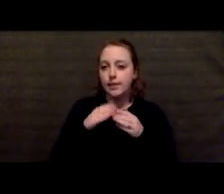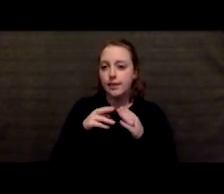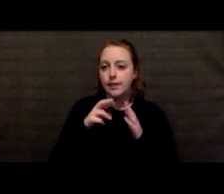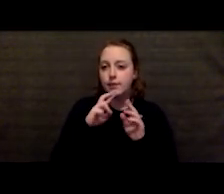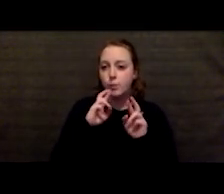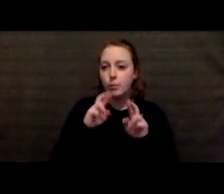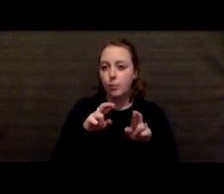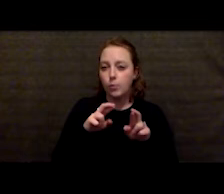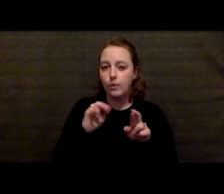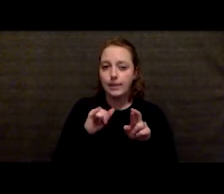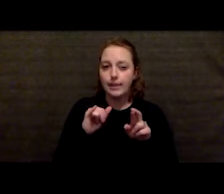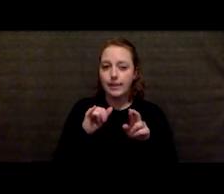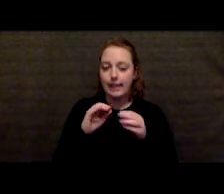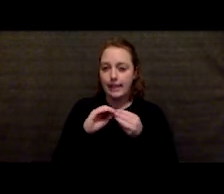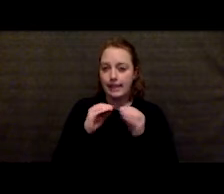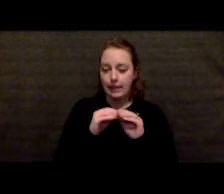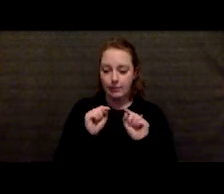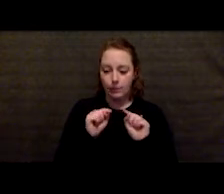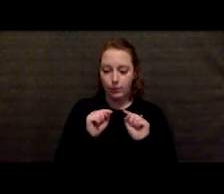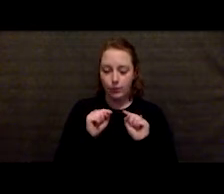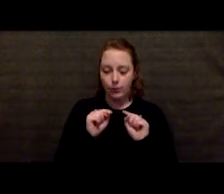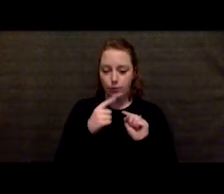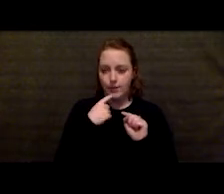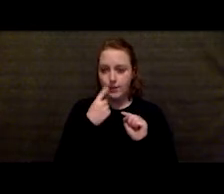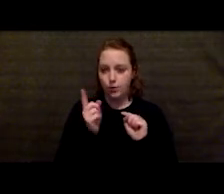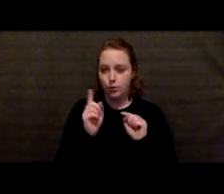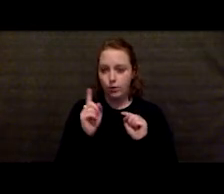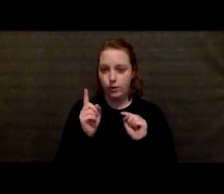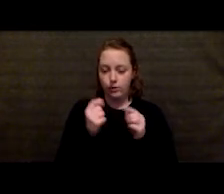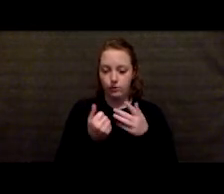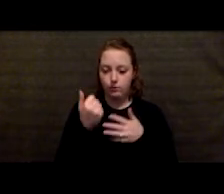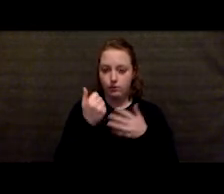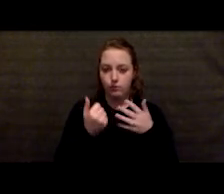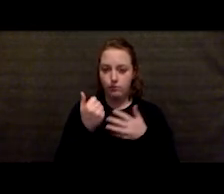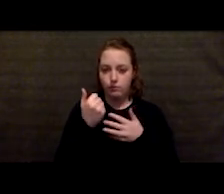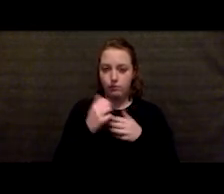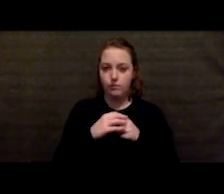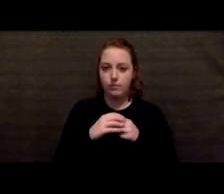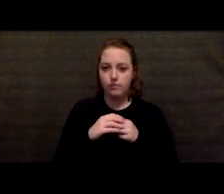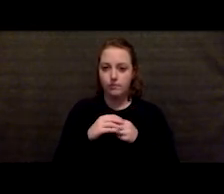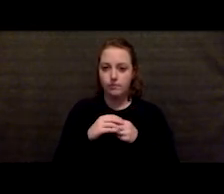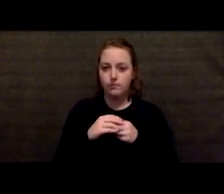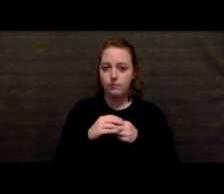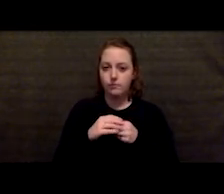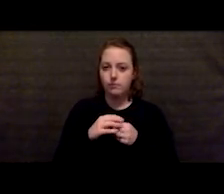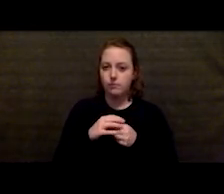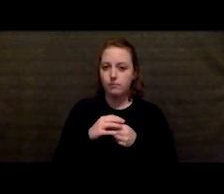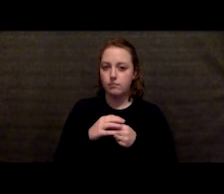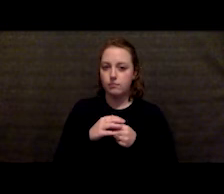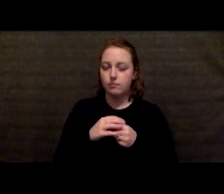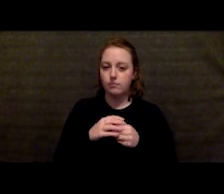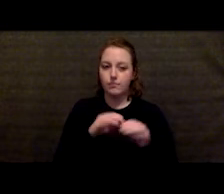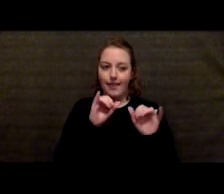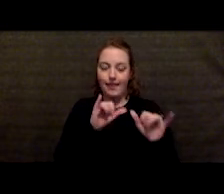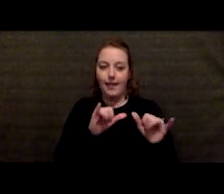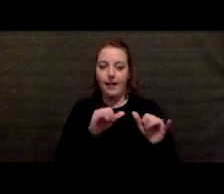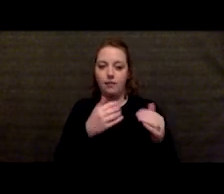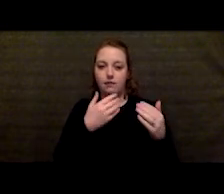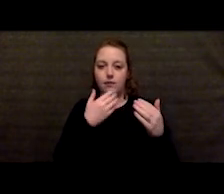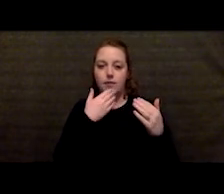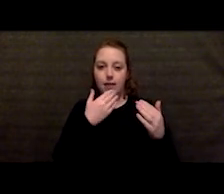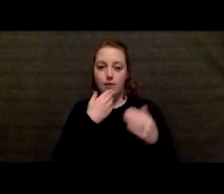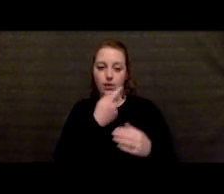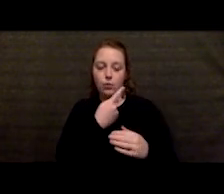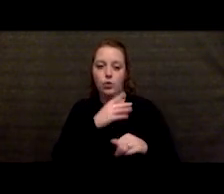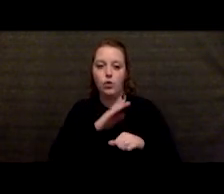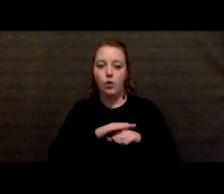kind of like an index number that lets you know where you're at. I appreciate that. Yeah, that's exactly. And thankfully we're on other committees. So,